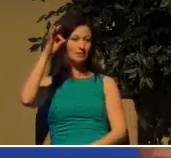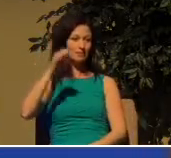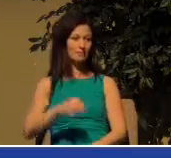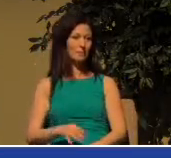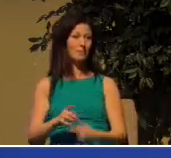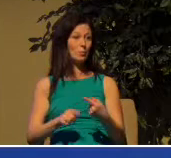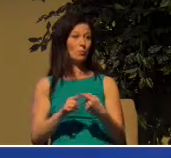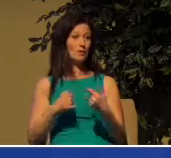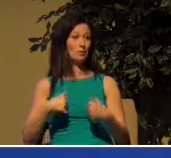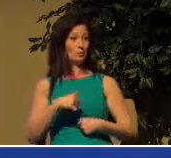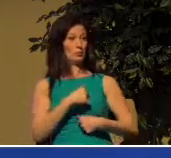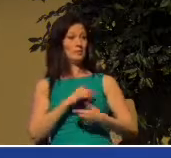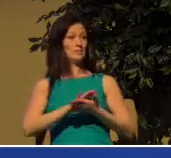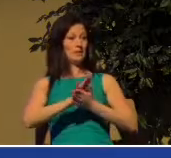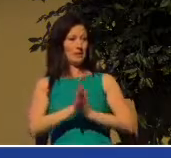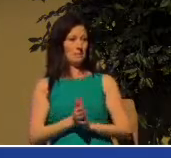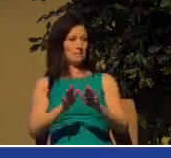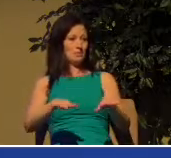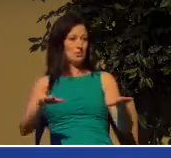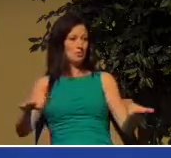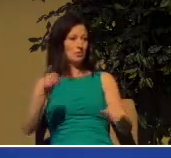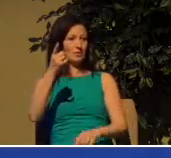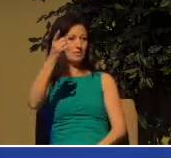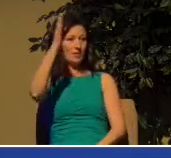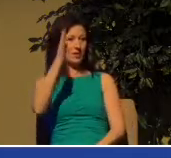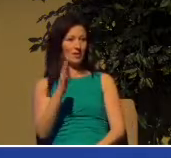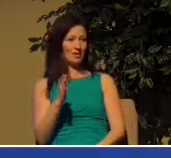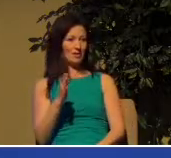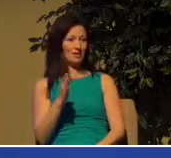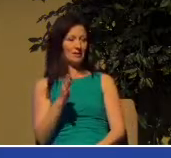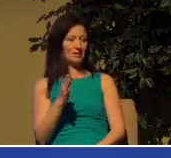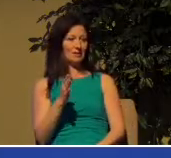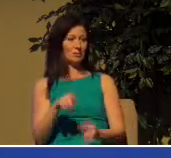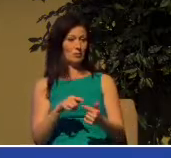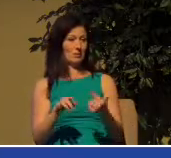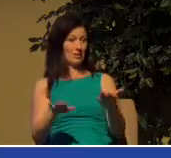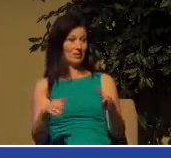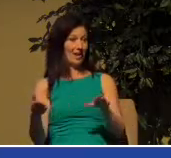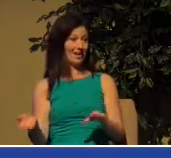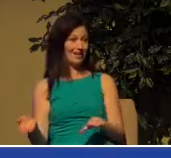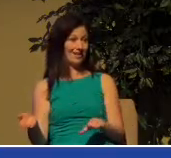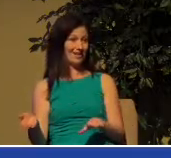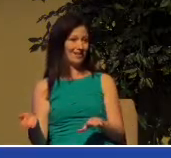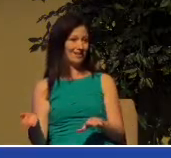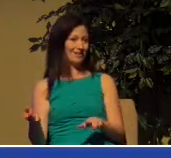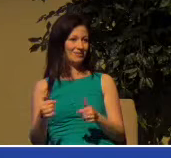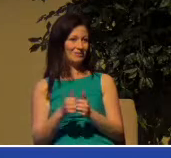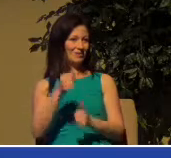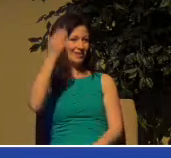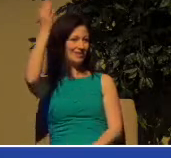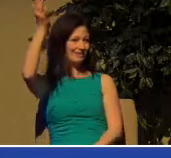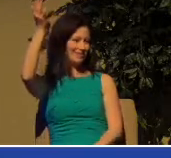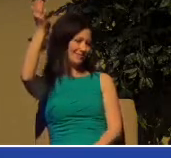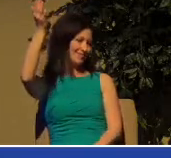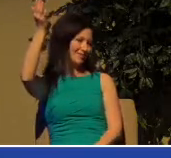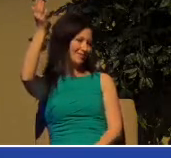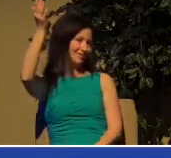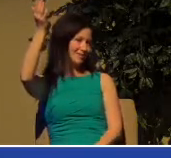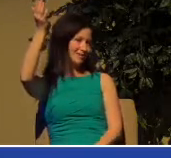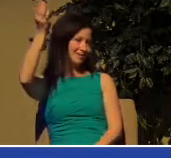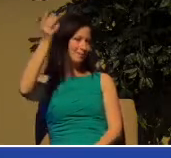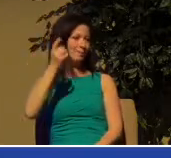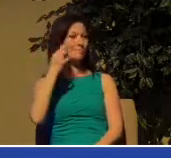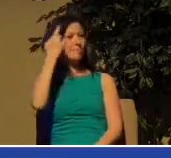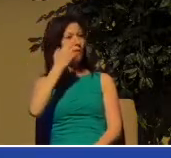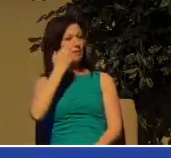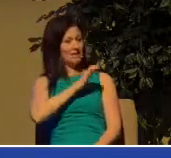in Jesus, when we die, we go to be with Him. That's what makes Christian